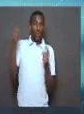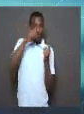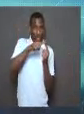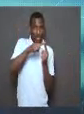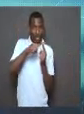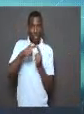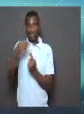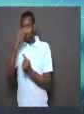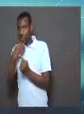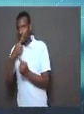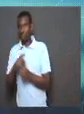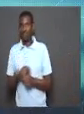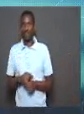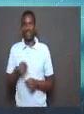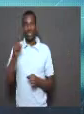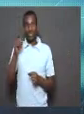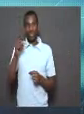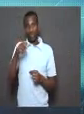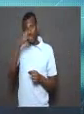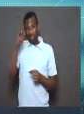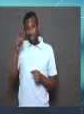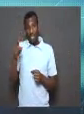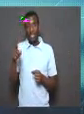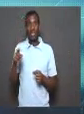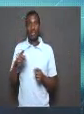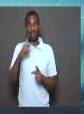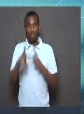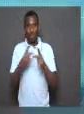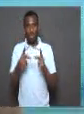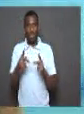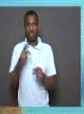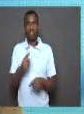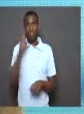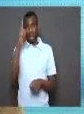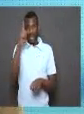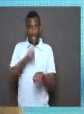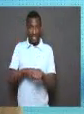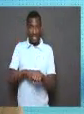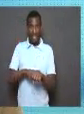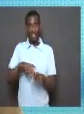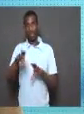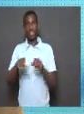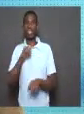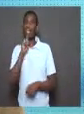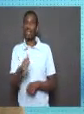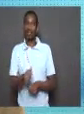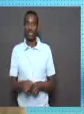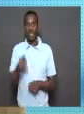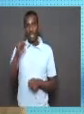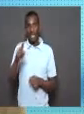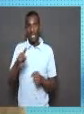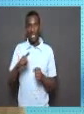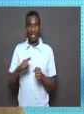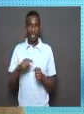Recall that this process was not spontaneous. That is to say, while